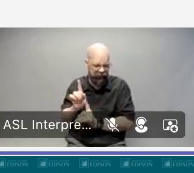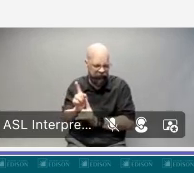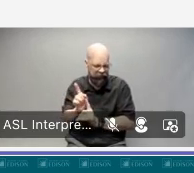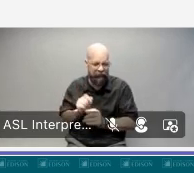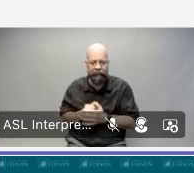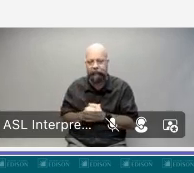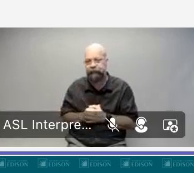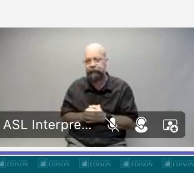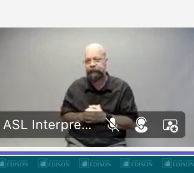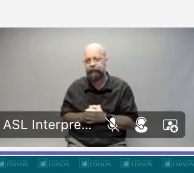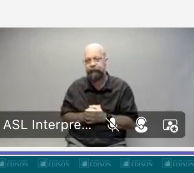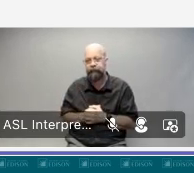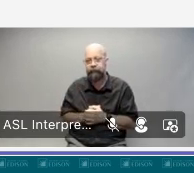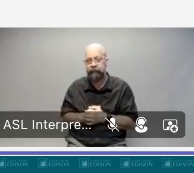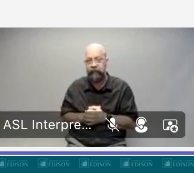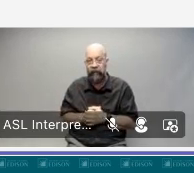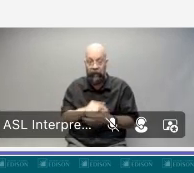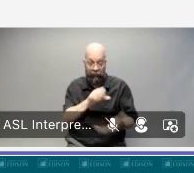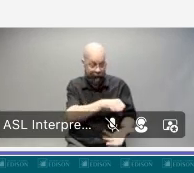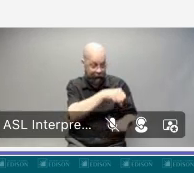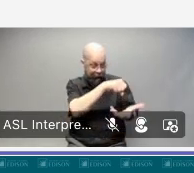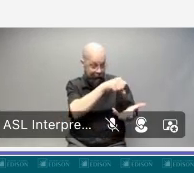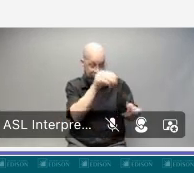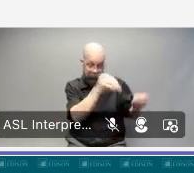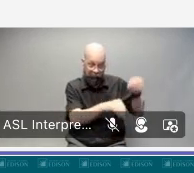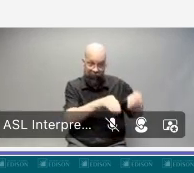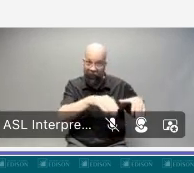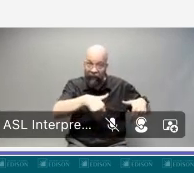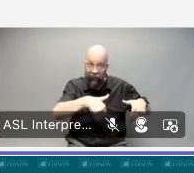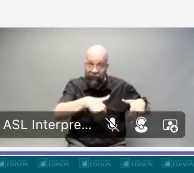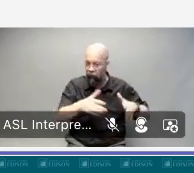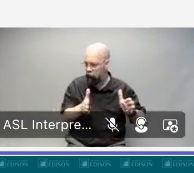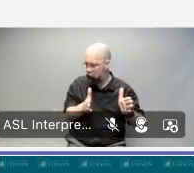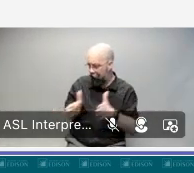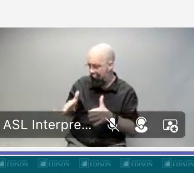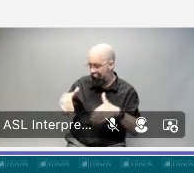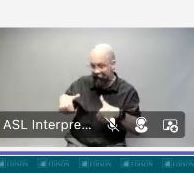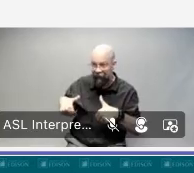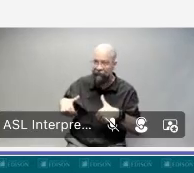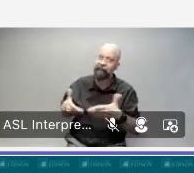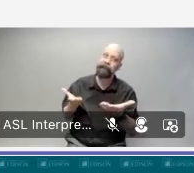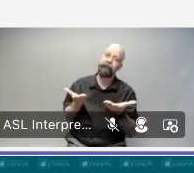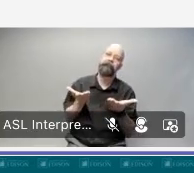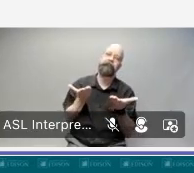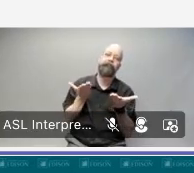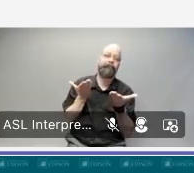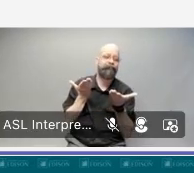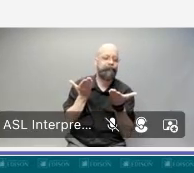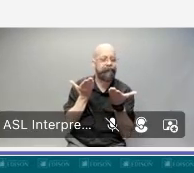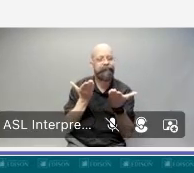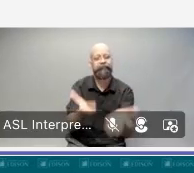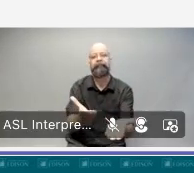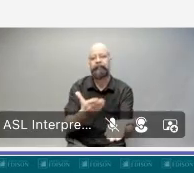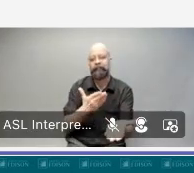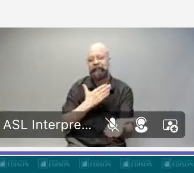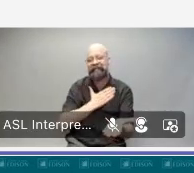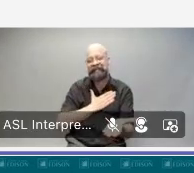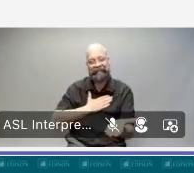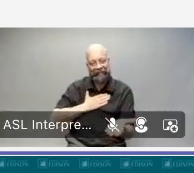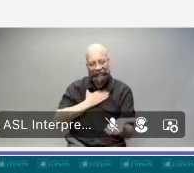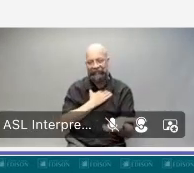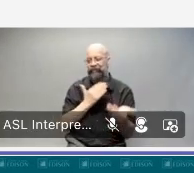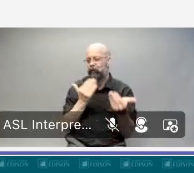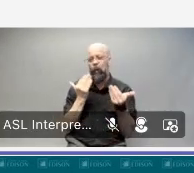you haven't built an emergency kit or made a plan, we strongly encourage you to do so as soon as